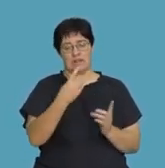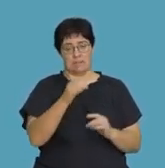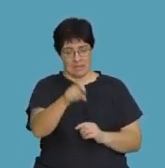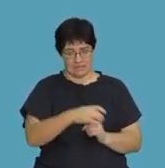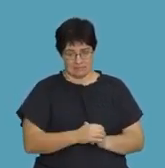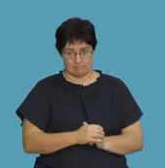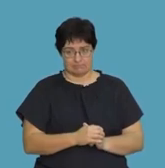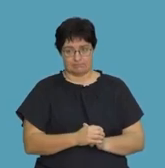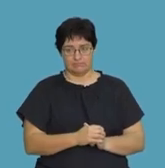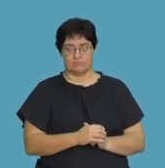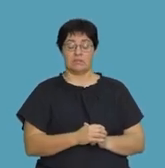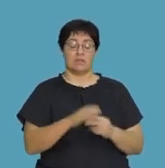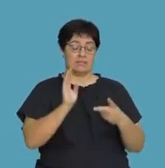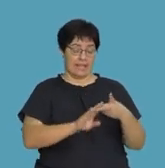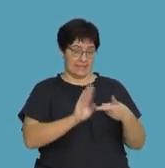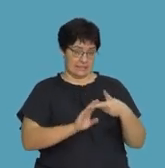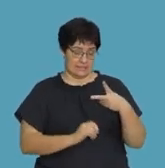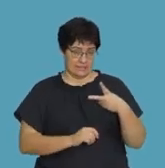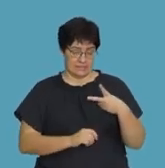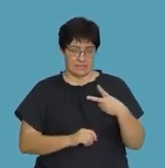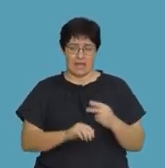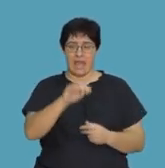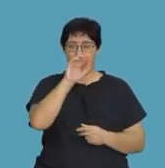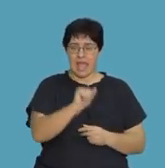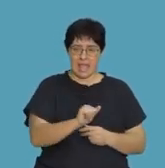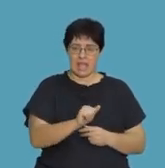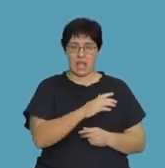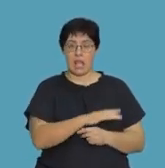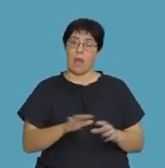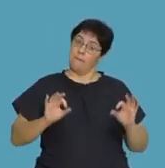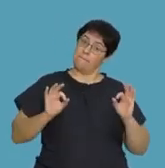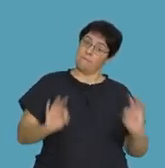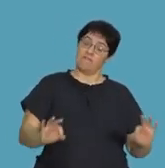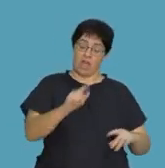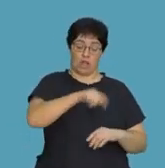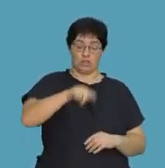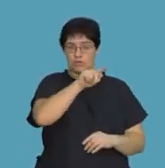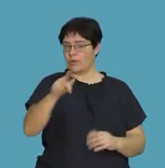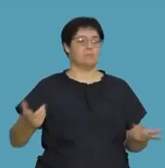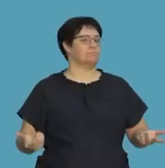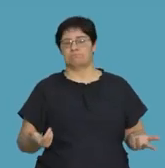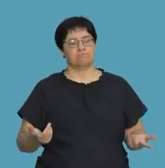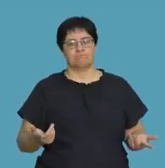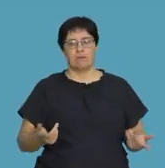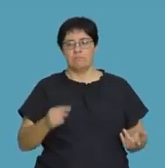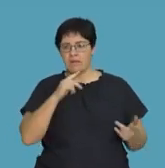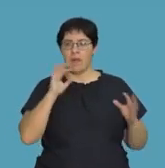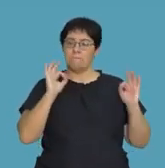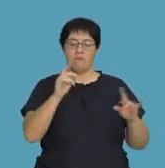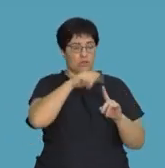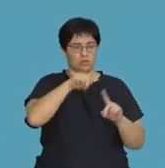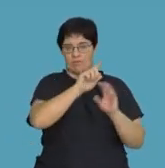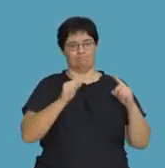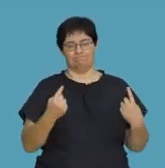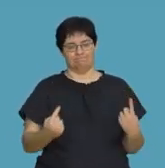positive. Then number 2, a is not a perfect square. So a must not be a perfect square because as